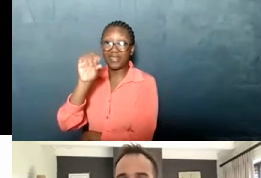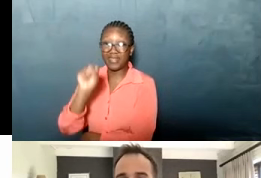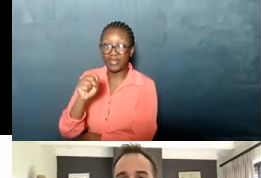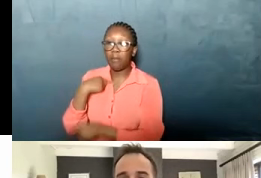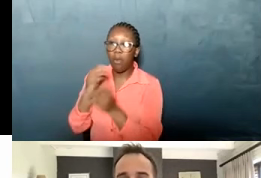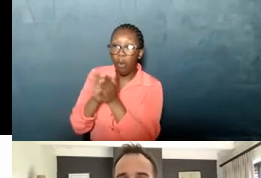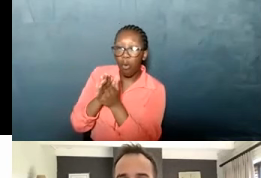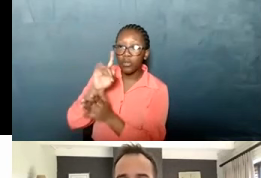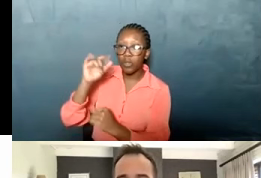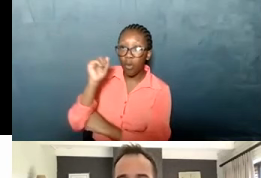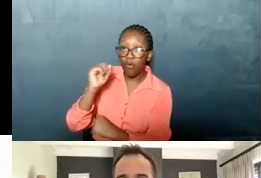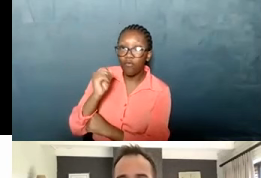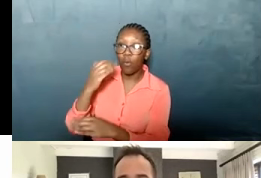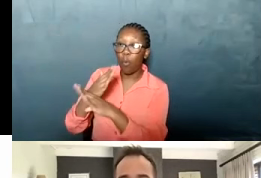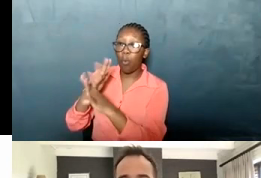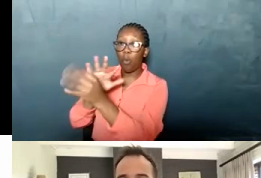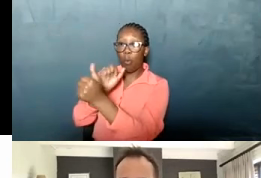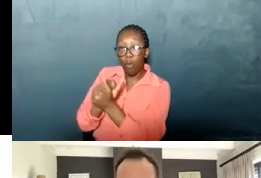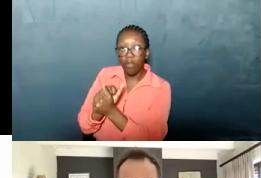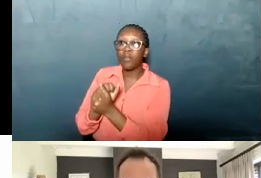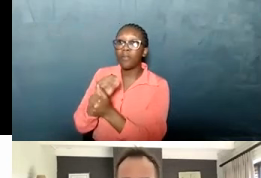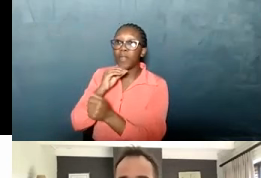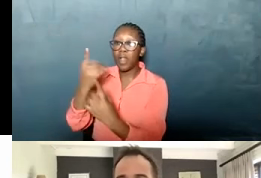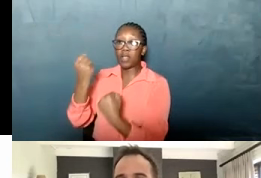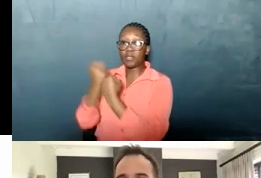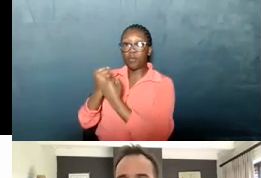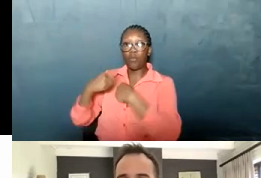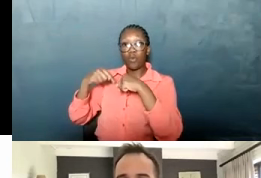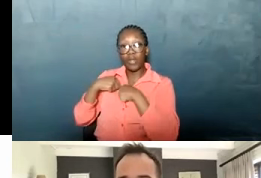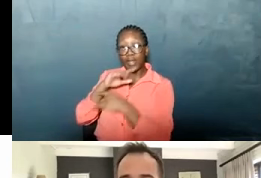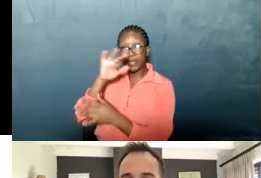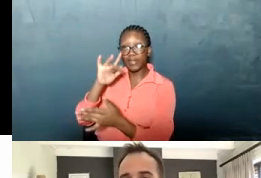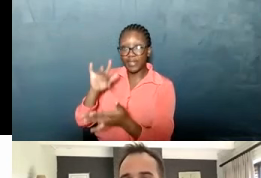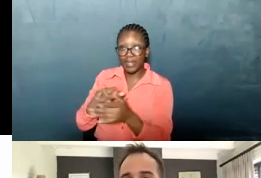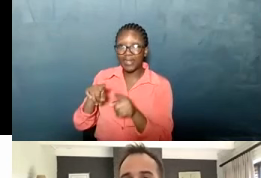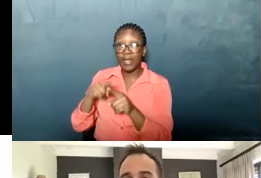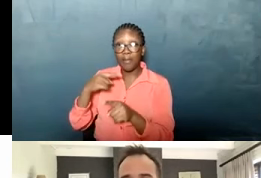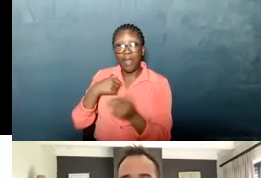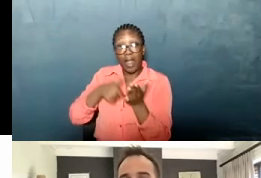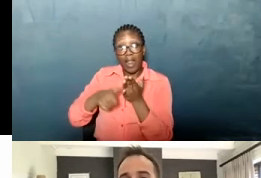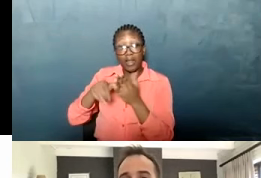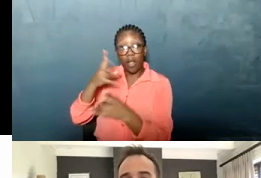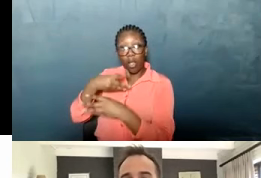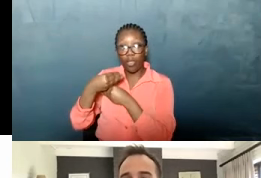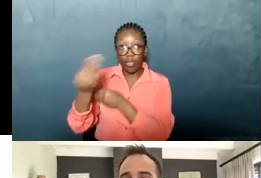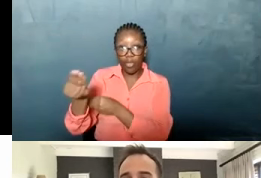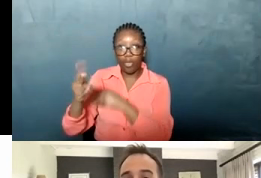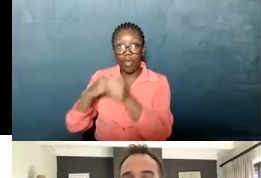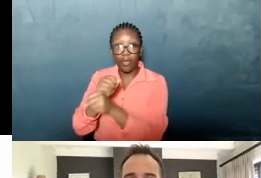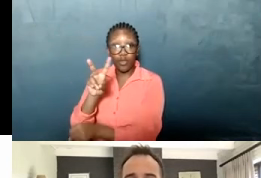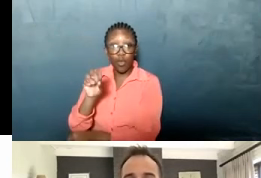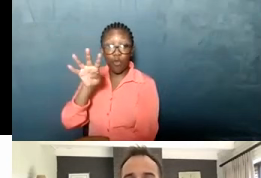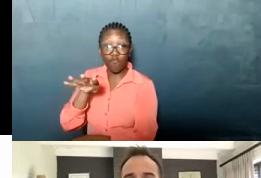cause of persons with hearing loss. The first letter was sent in 2014 already, requesting that South Africa support